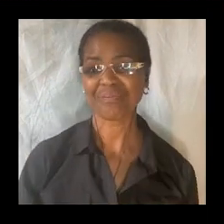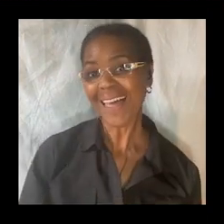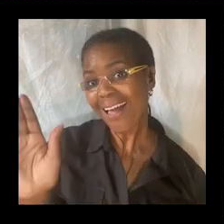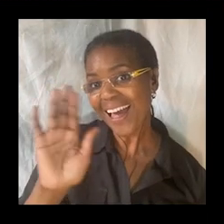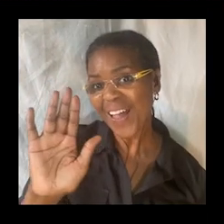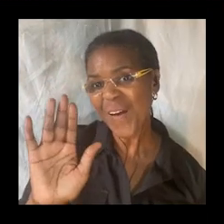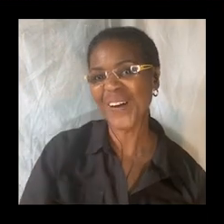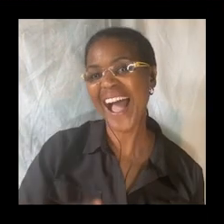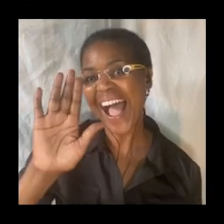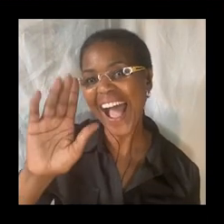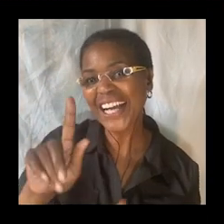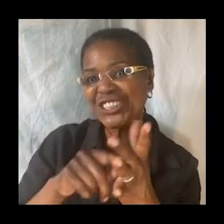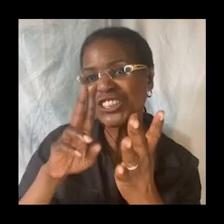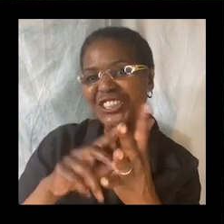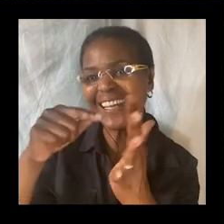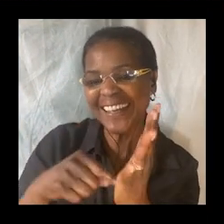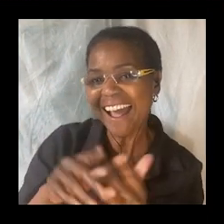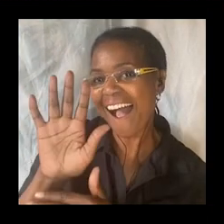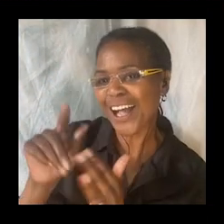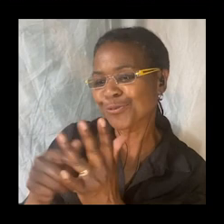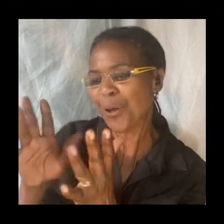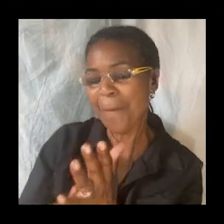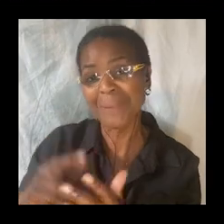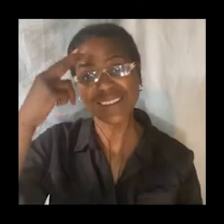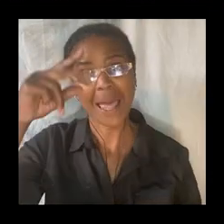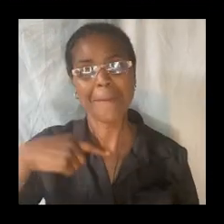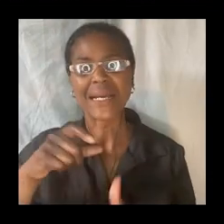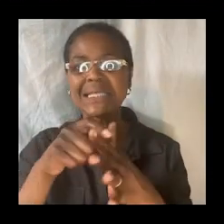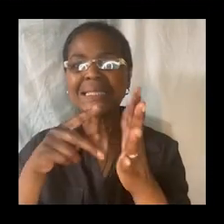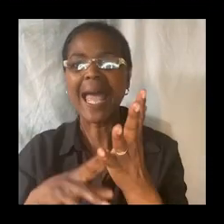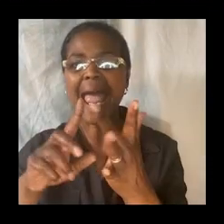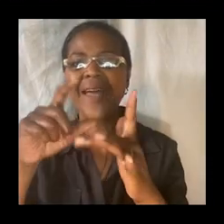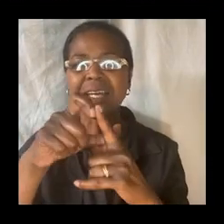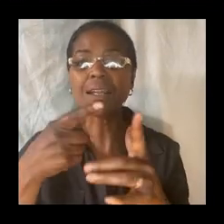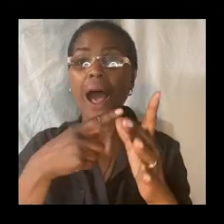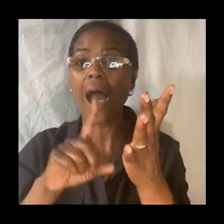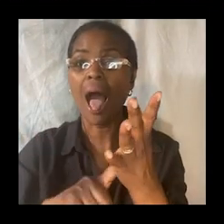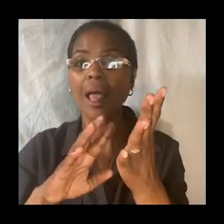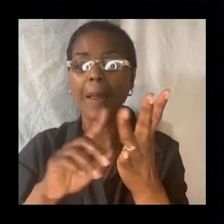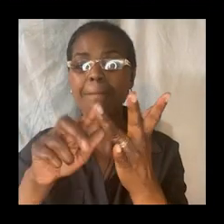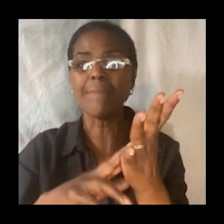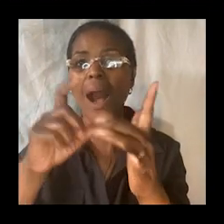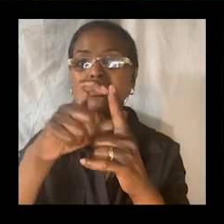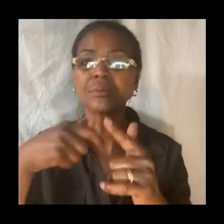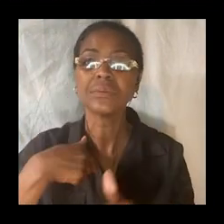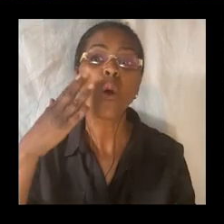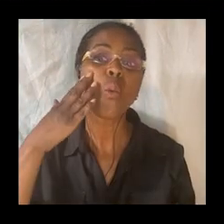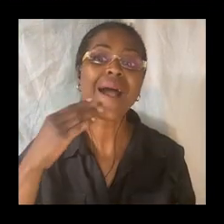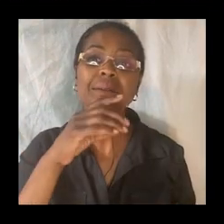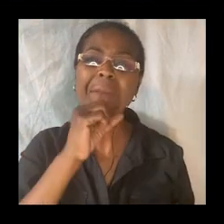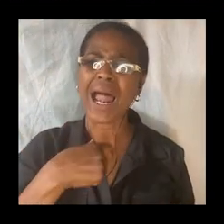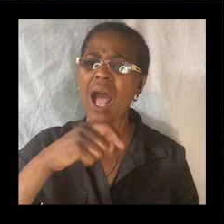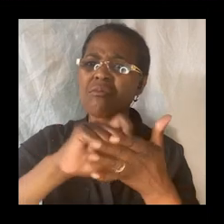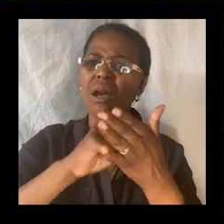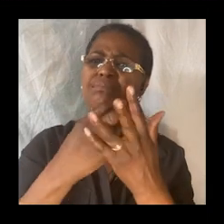Hello, I'm very well, thank you. Hello, Janet, hello, Tom. Yeah, my name's David Almond. I'm a white man. I've written many books, including